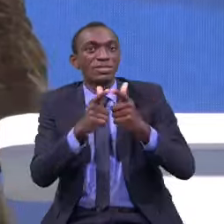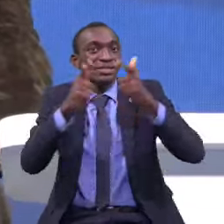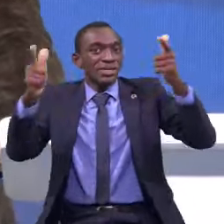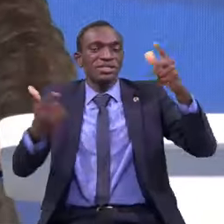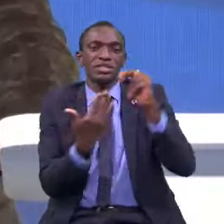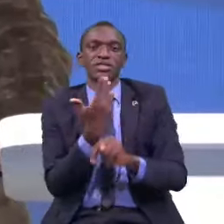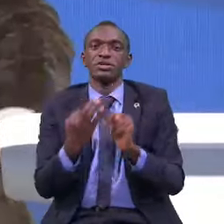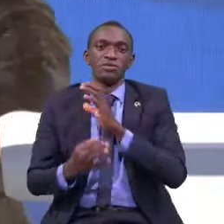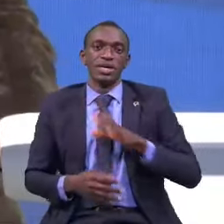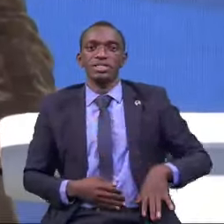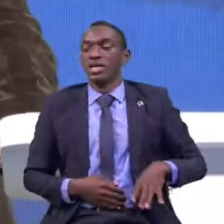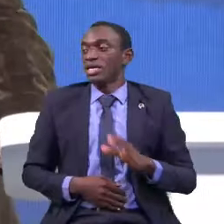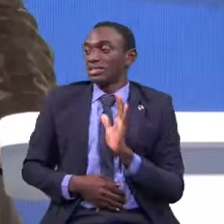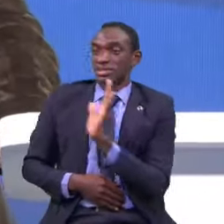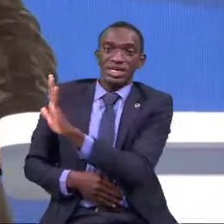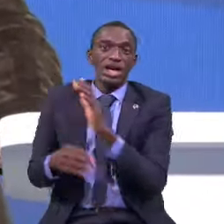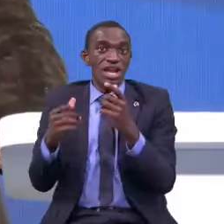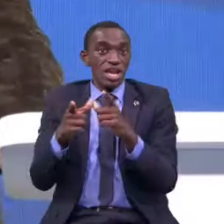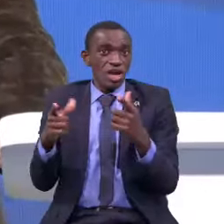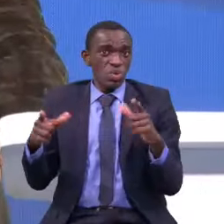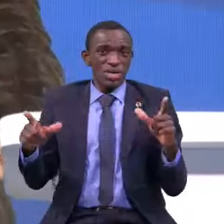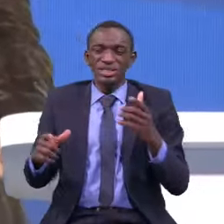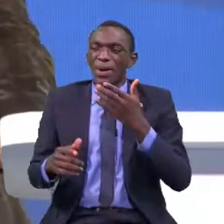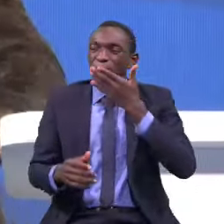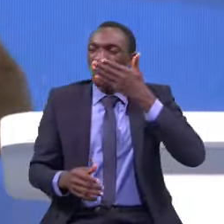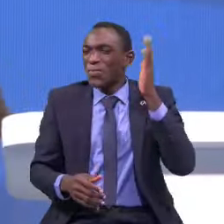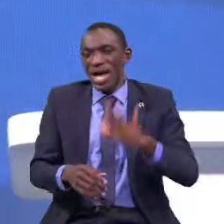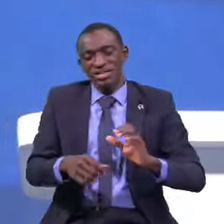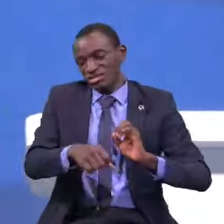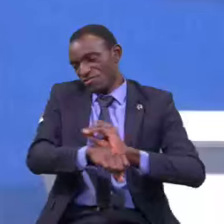By their language, they will have a bad influence on the man.